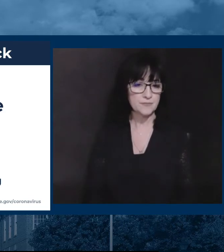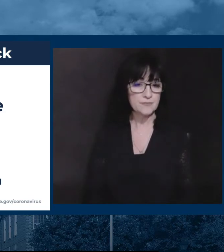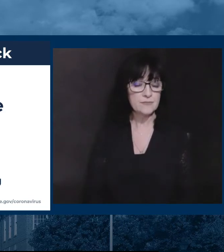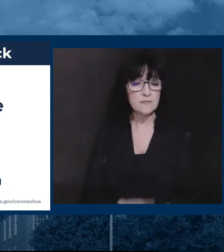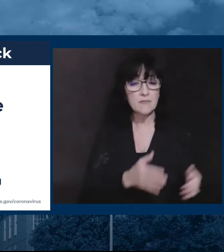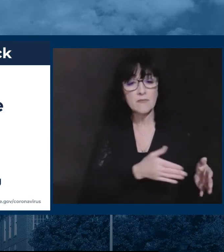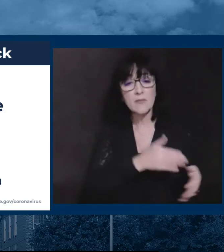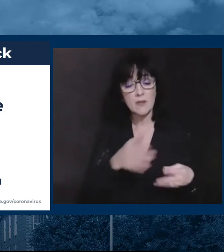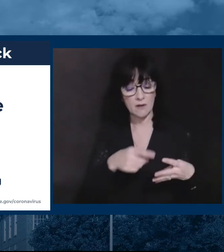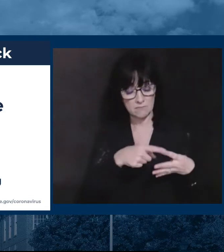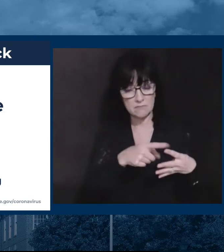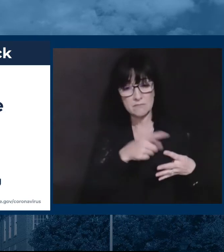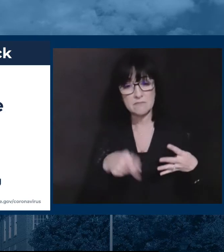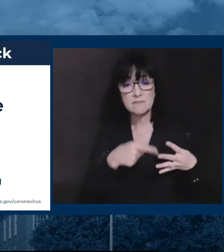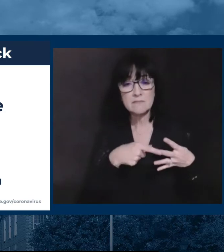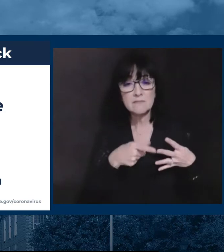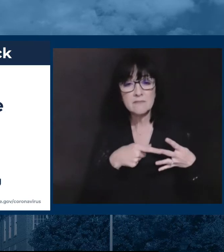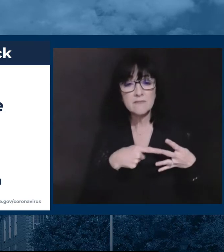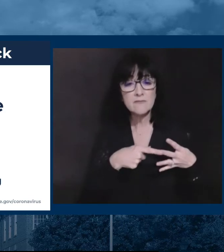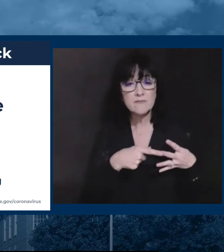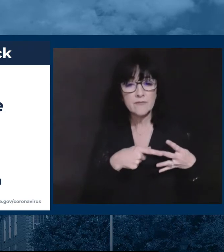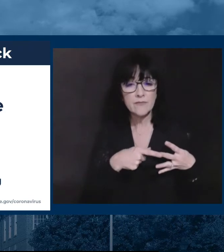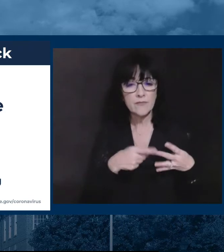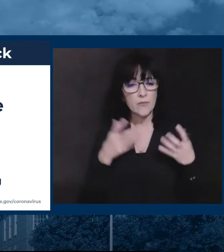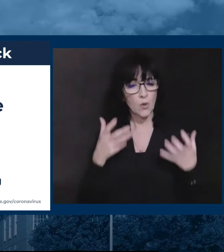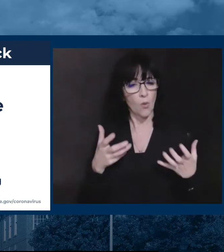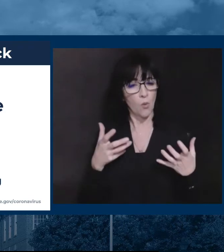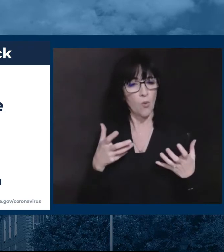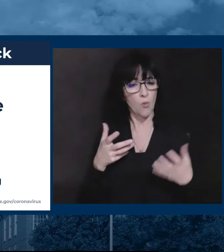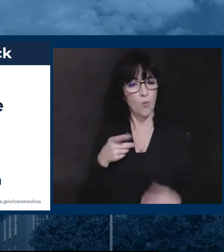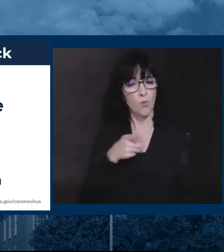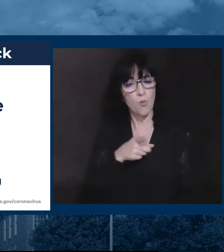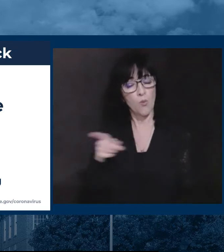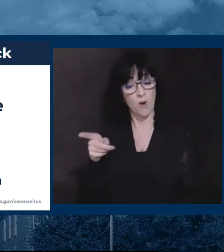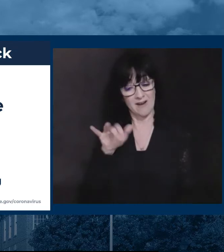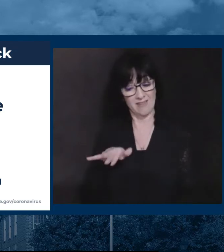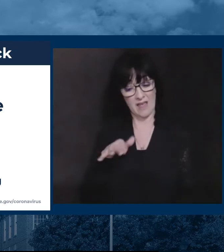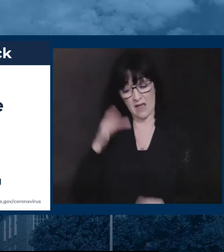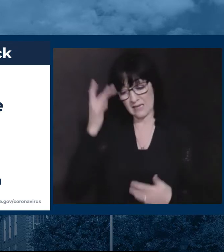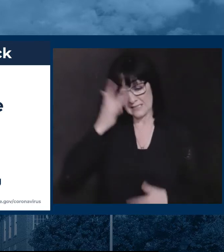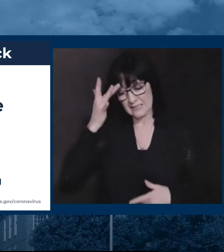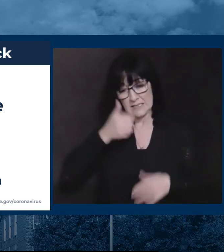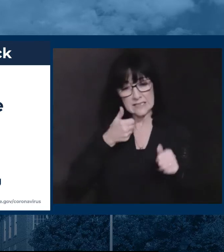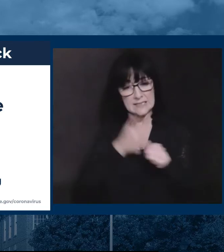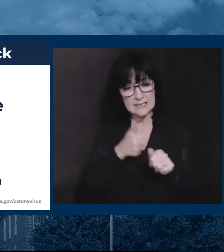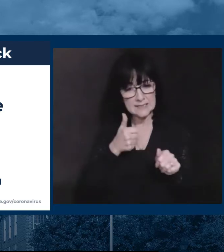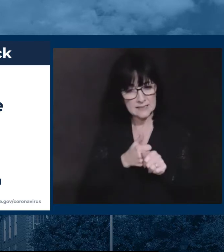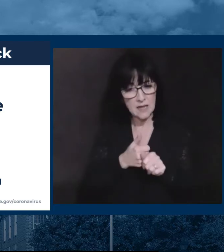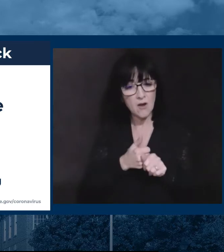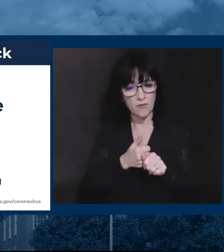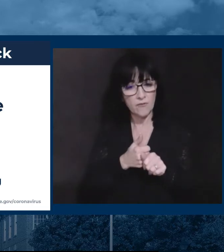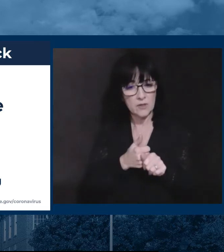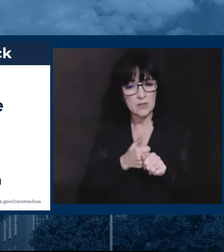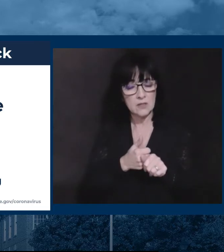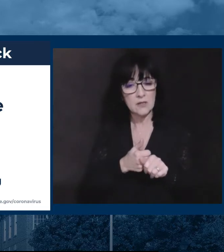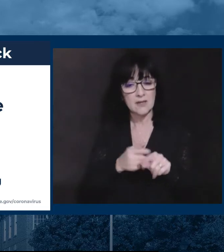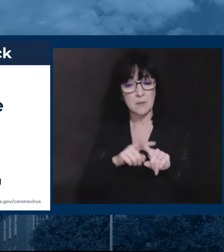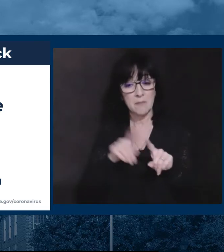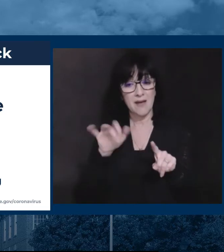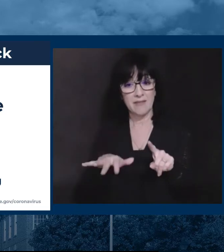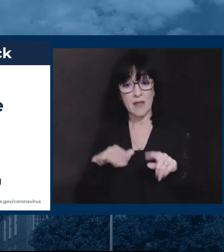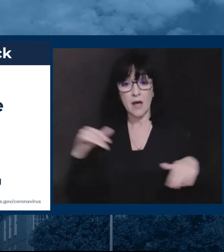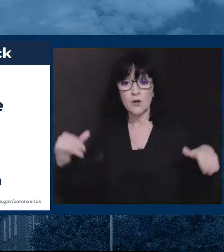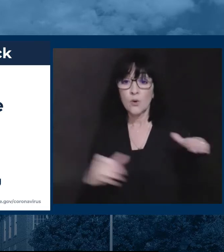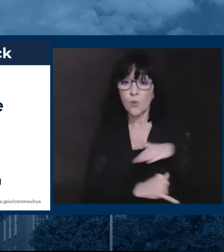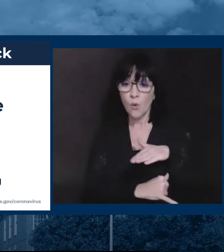fact that the disease itself, the COVID virus, but also the quarantining